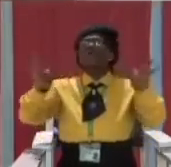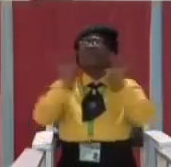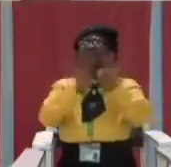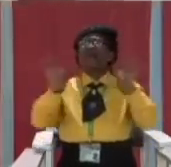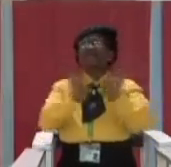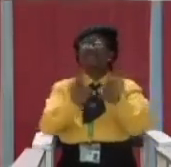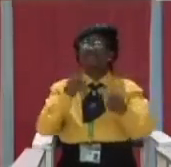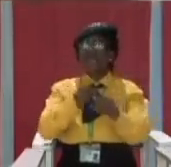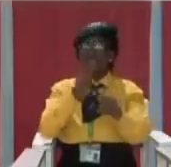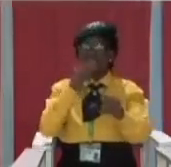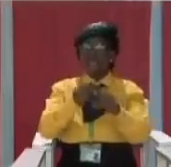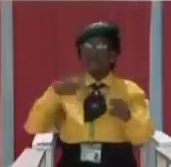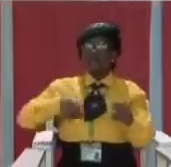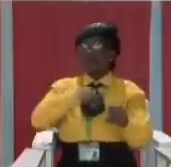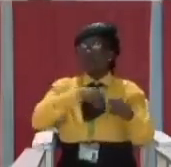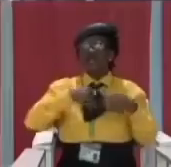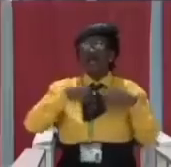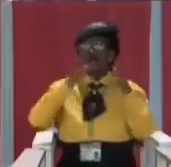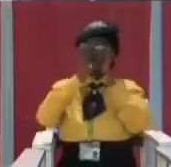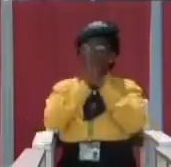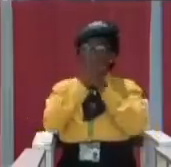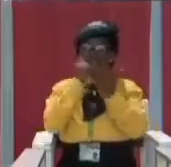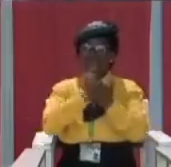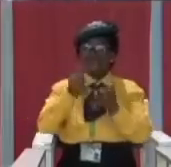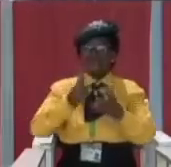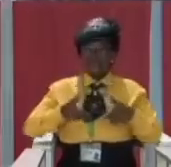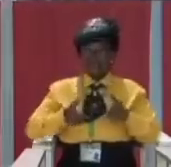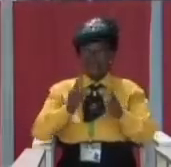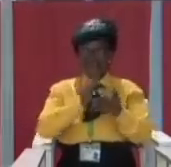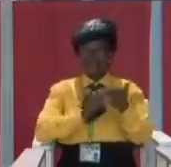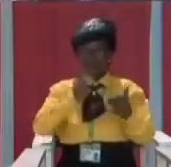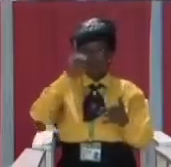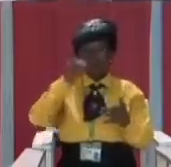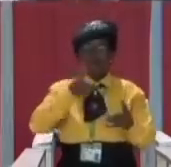Amen. Well, let someone shout hallelujah.